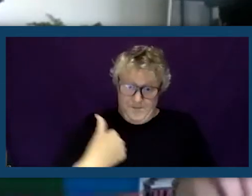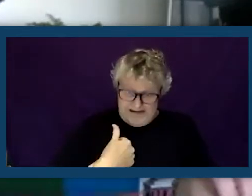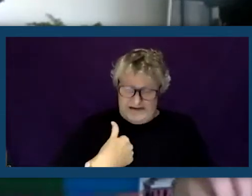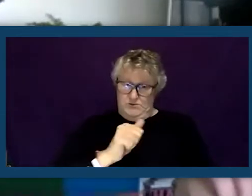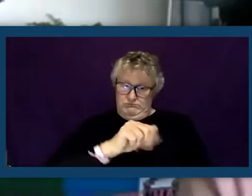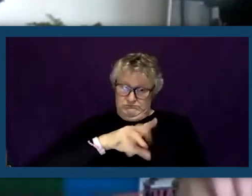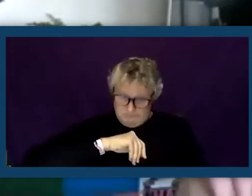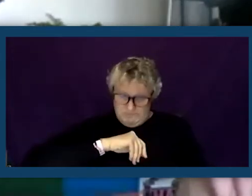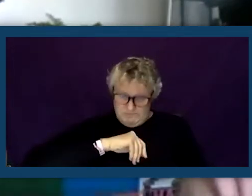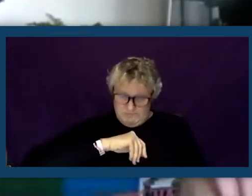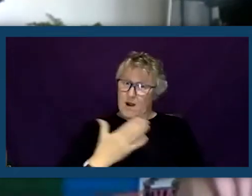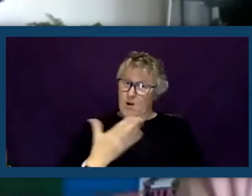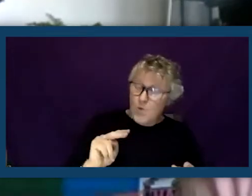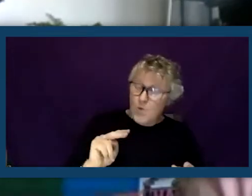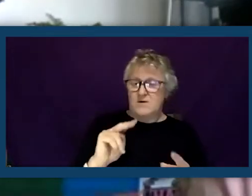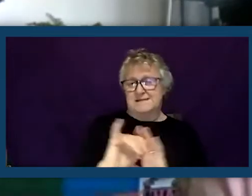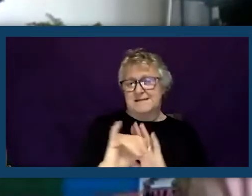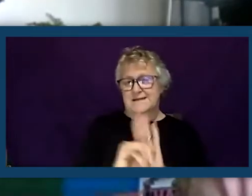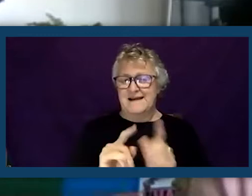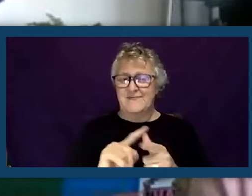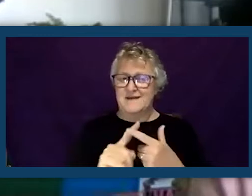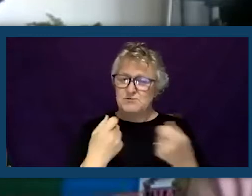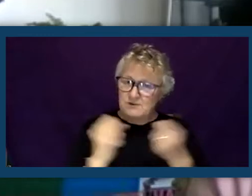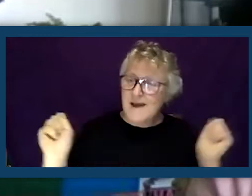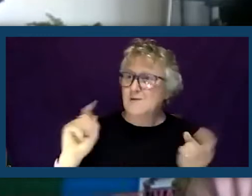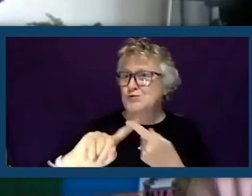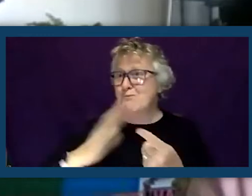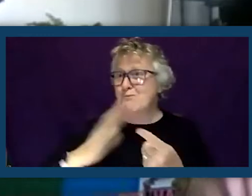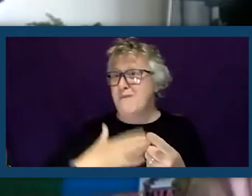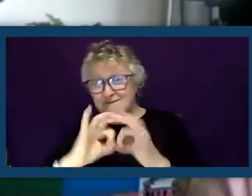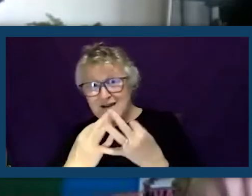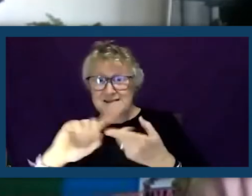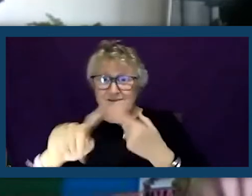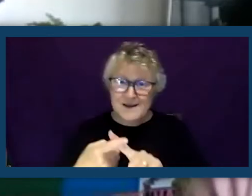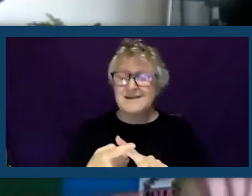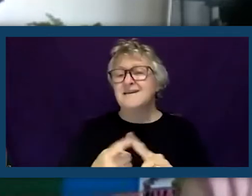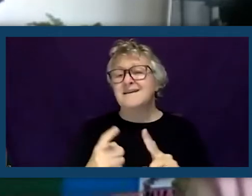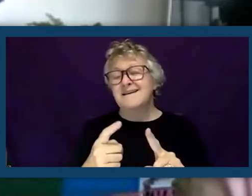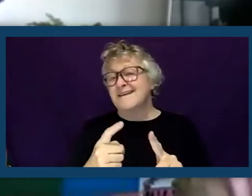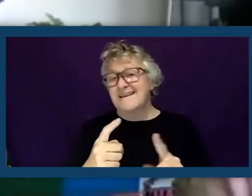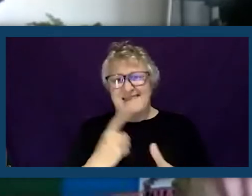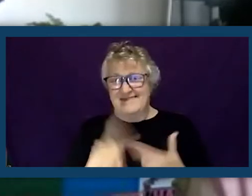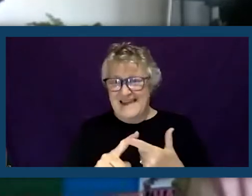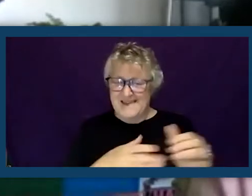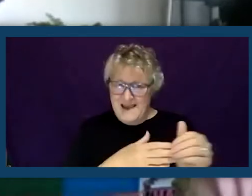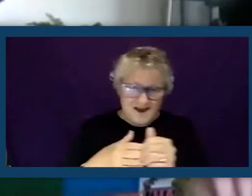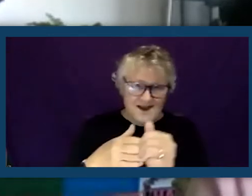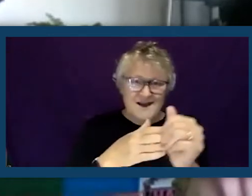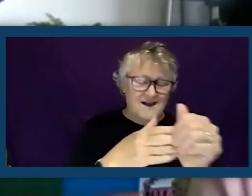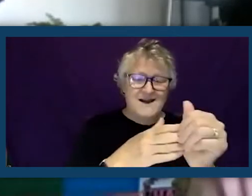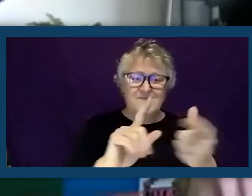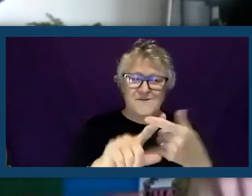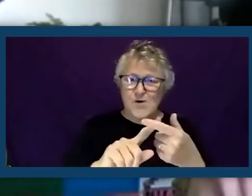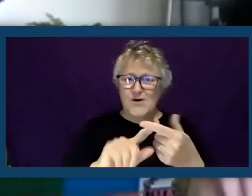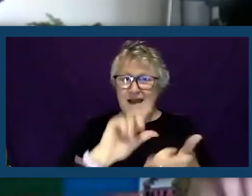and come out to my own friends and family. But that sort of led me on the path of advocacy for LGBTQ folks